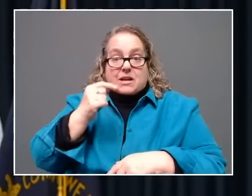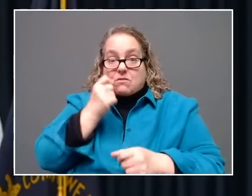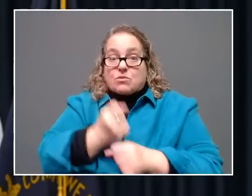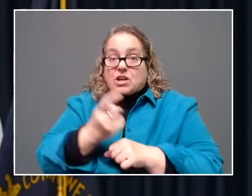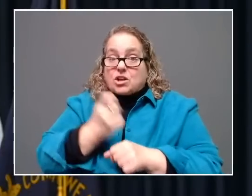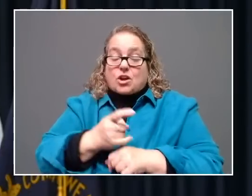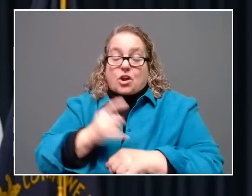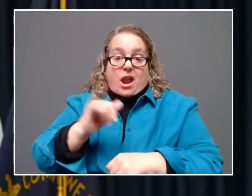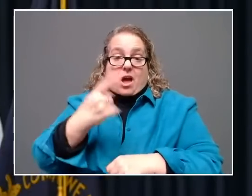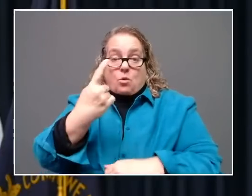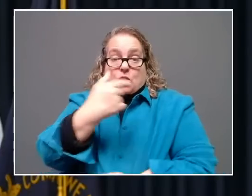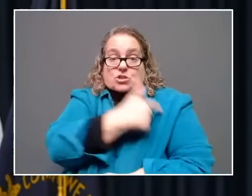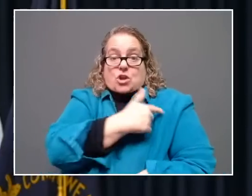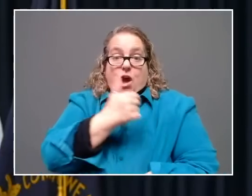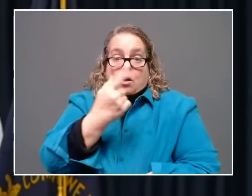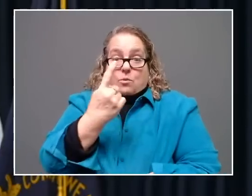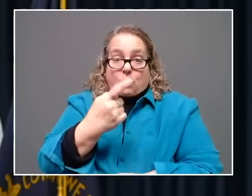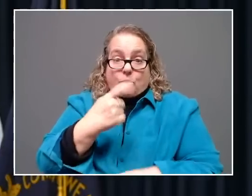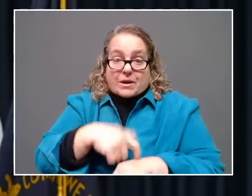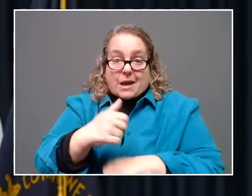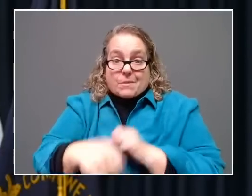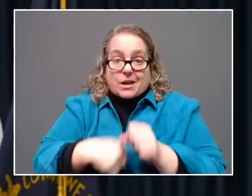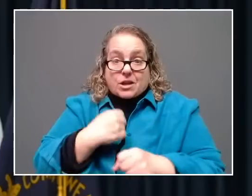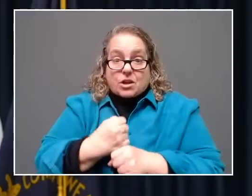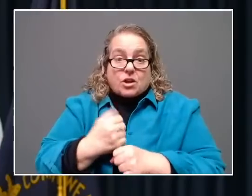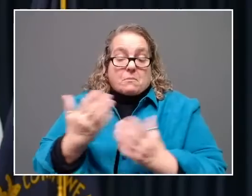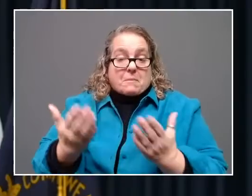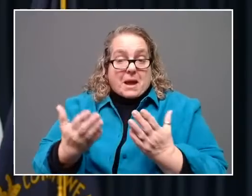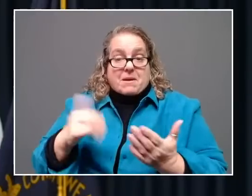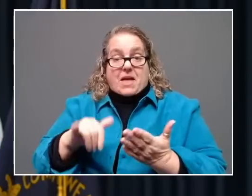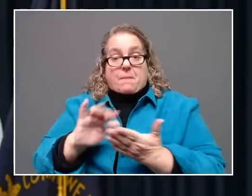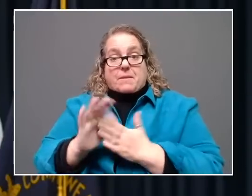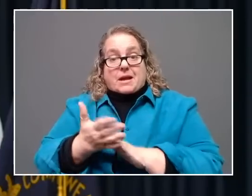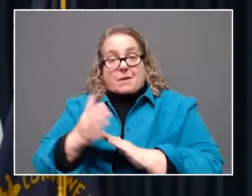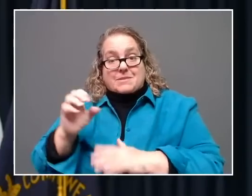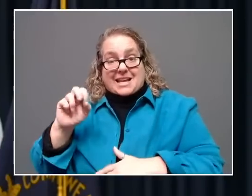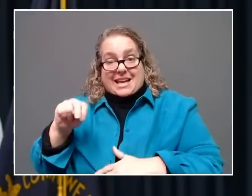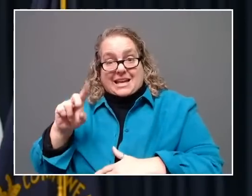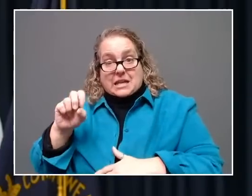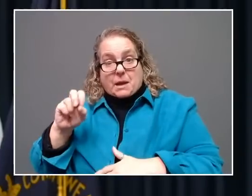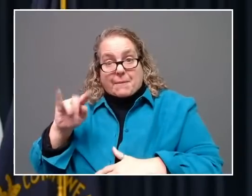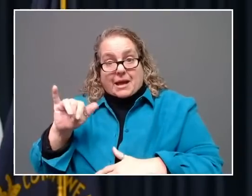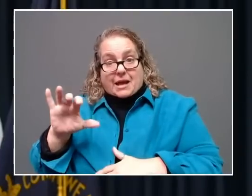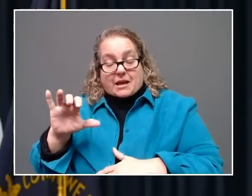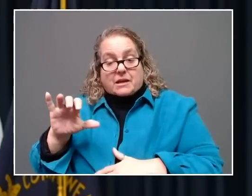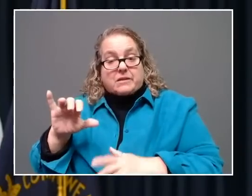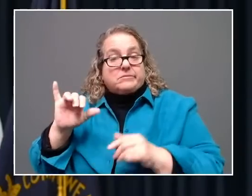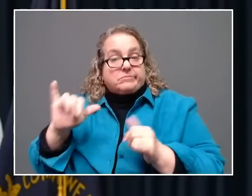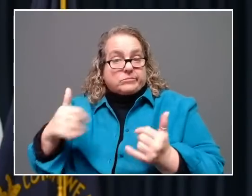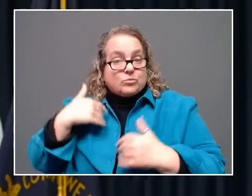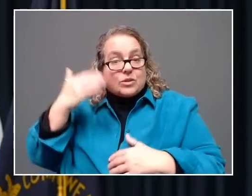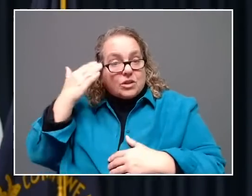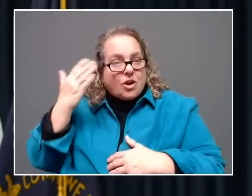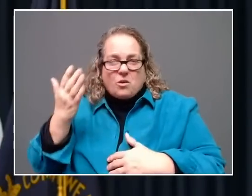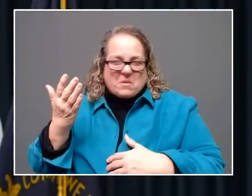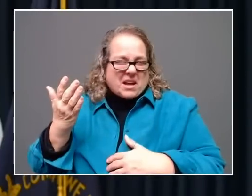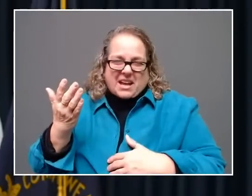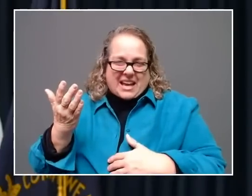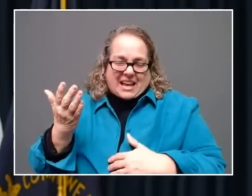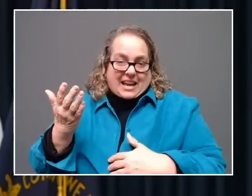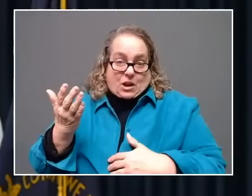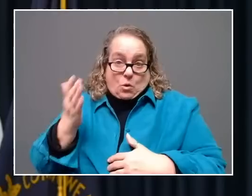a year, that might be endemic. But I think we're going to take more weeks and more months to get to that